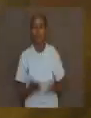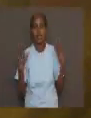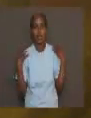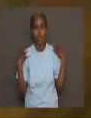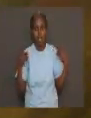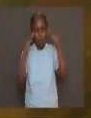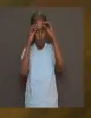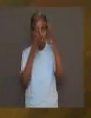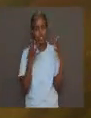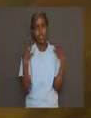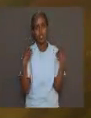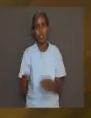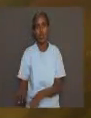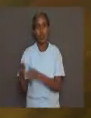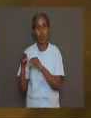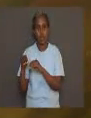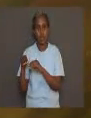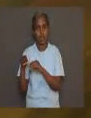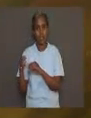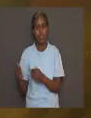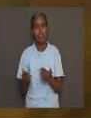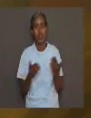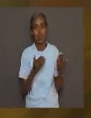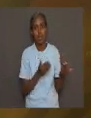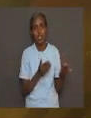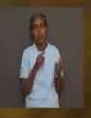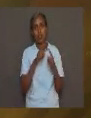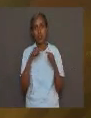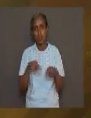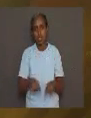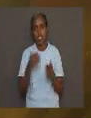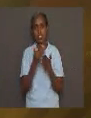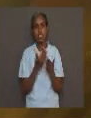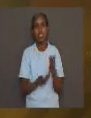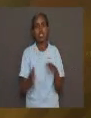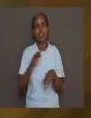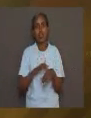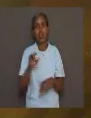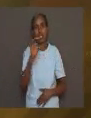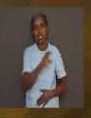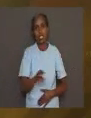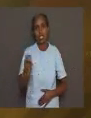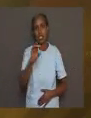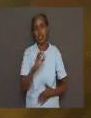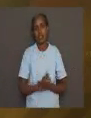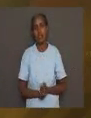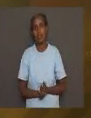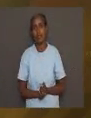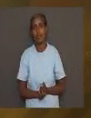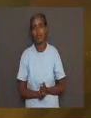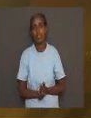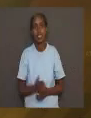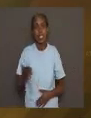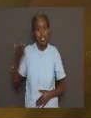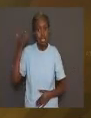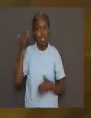Hello, teacher. Hello, students. Welcome to today's lesson on circles. In the